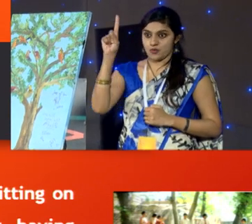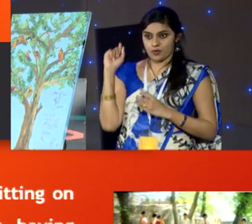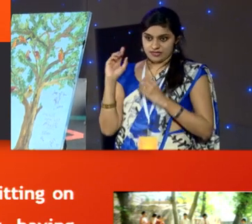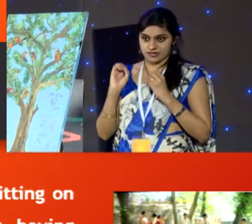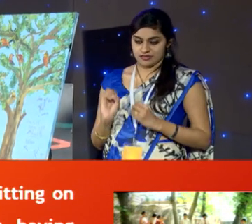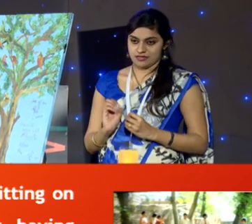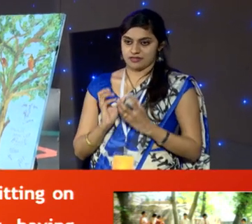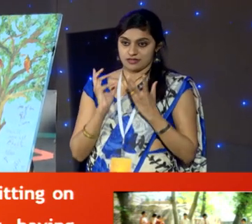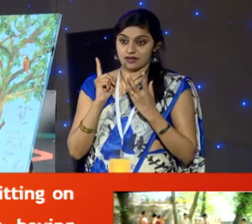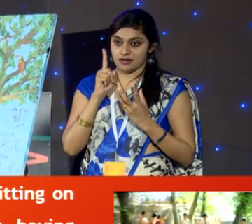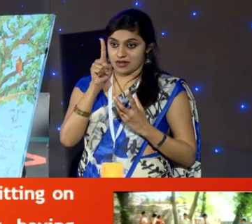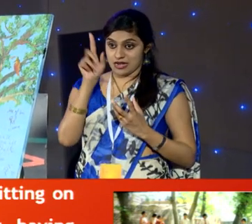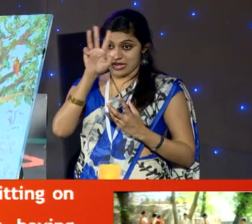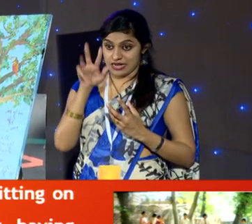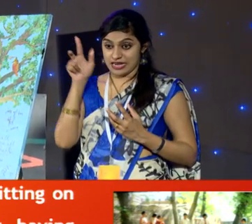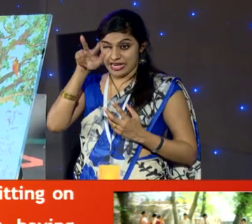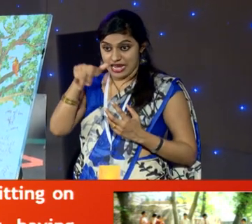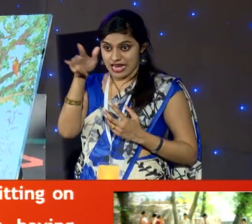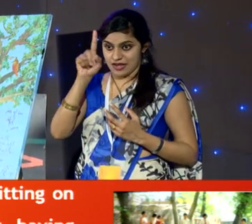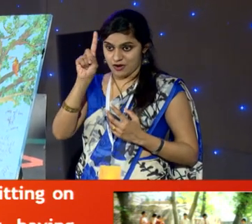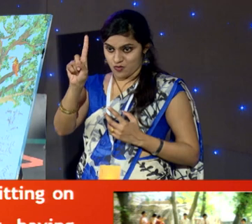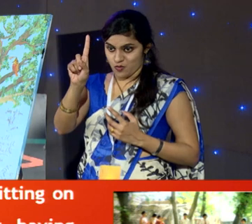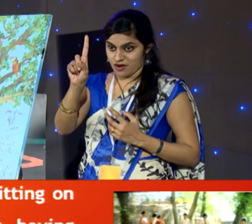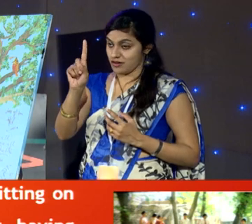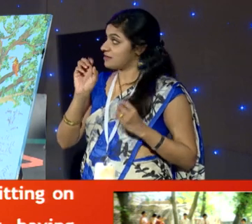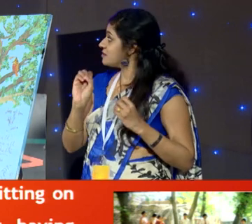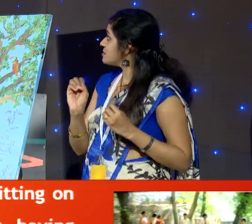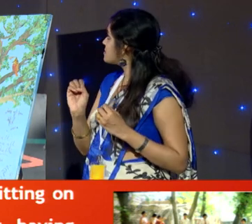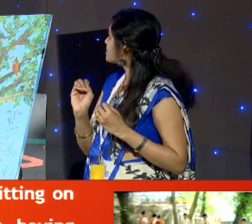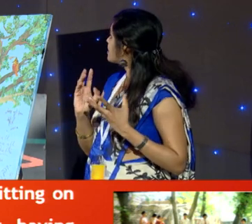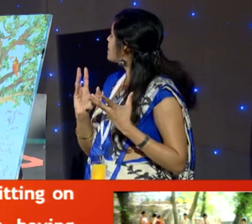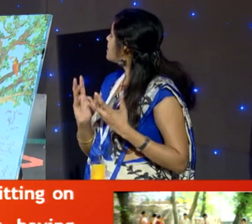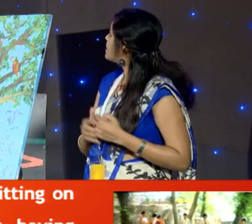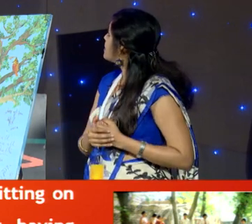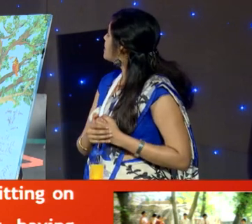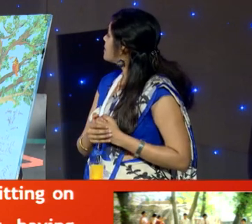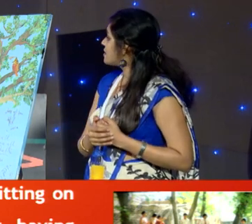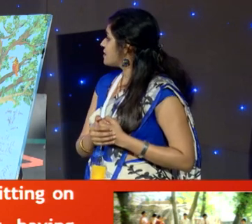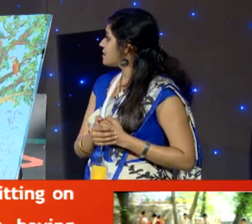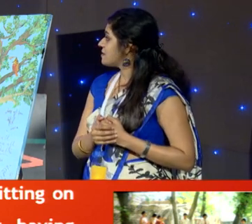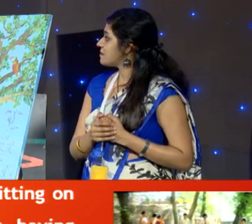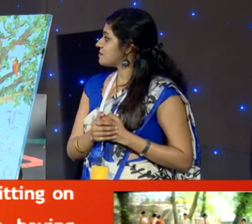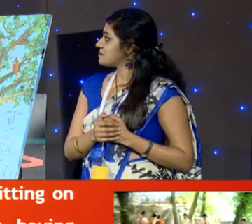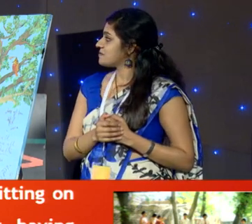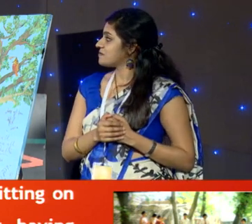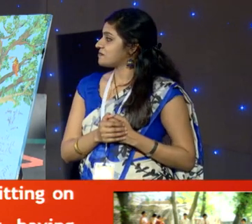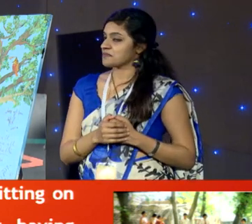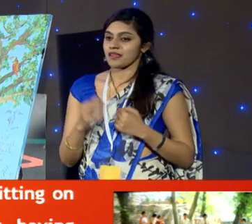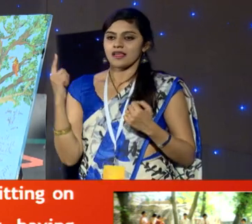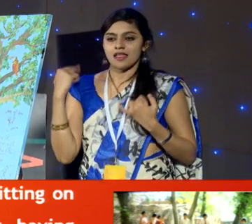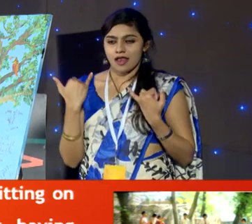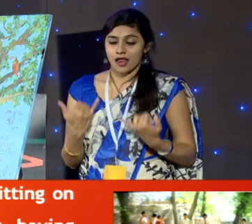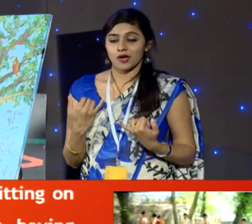sitting on dairies and dining chairs fitted with wheels, to now having completely barrier-free premises, a bus fitted